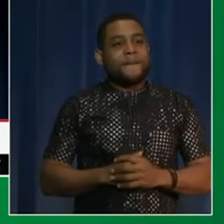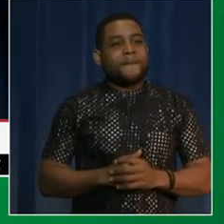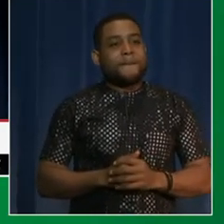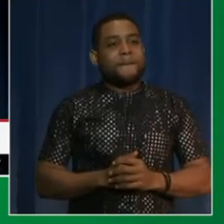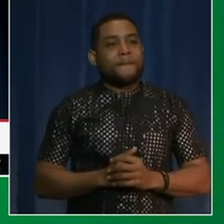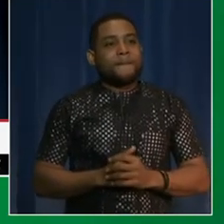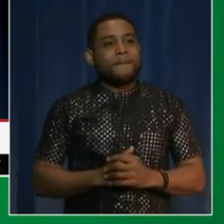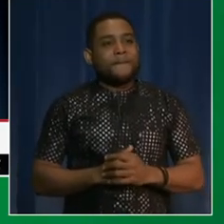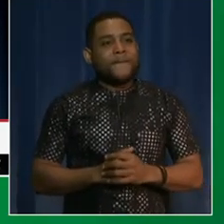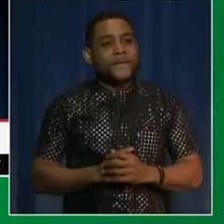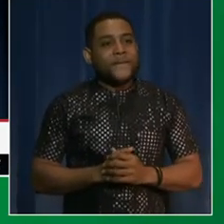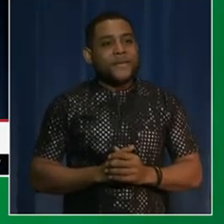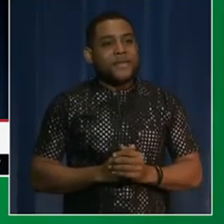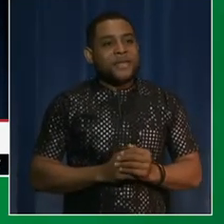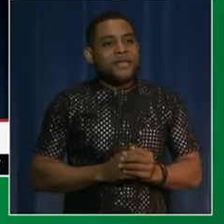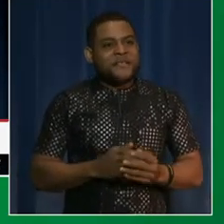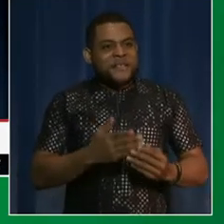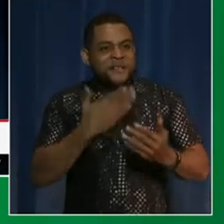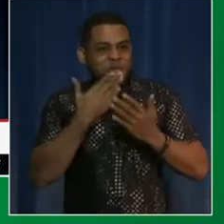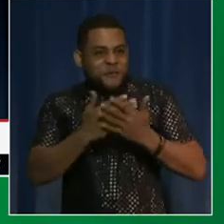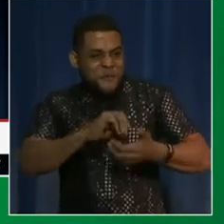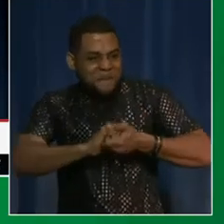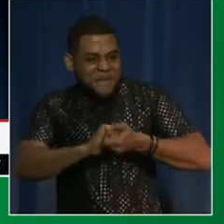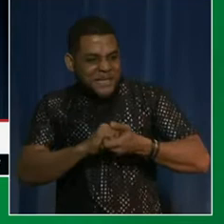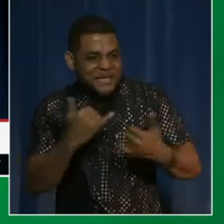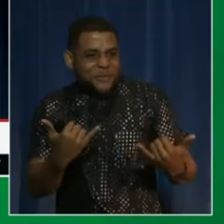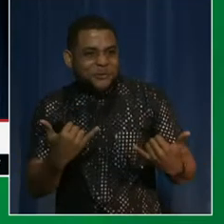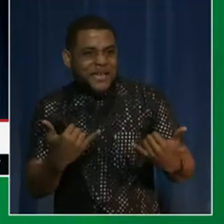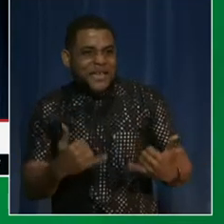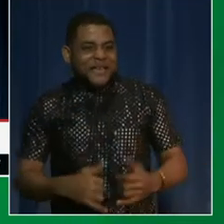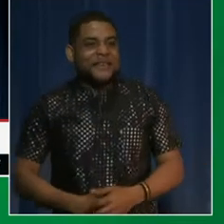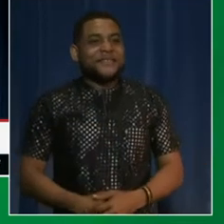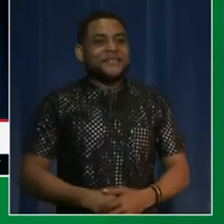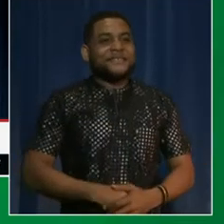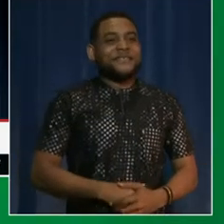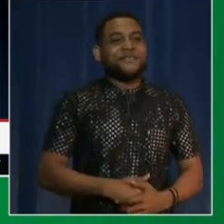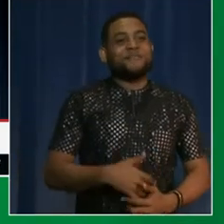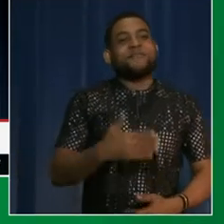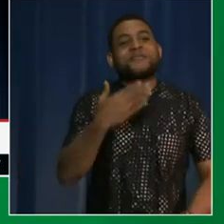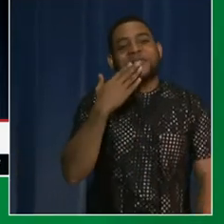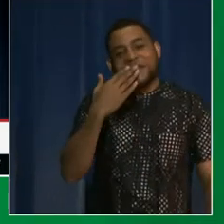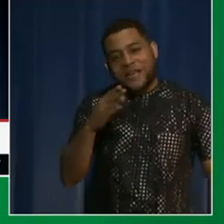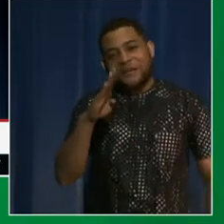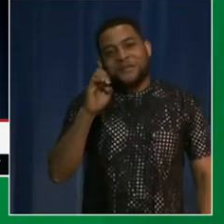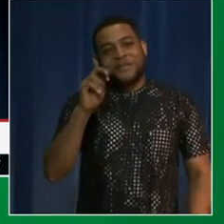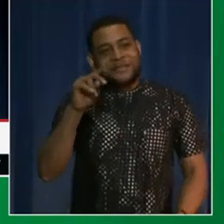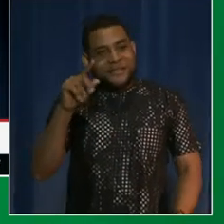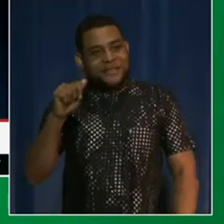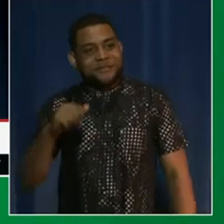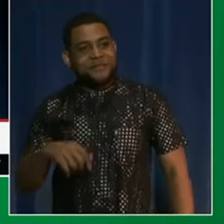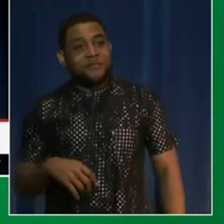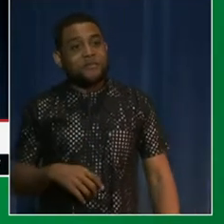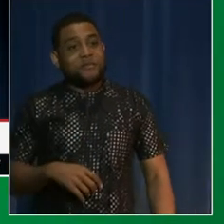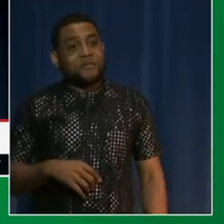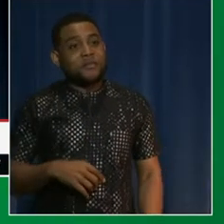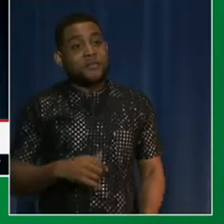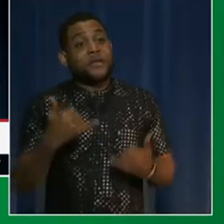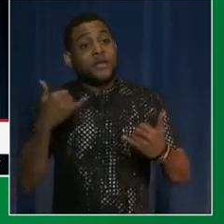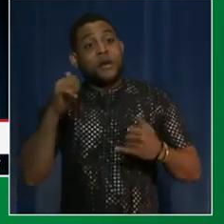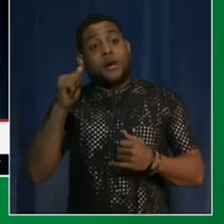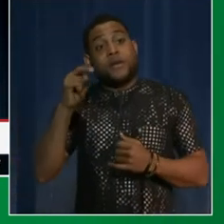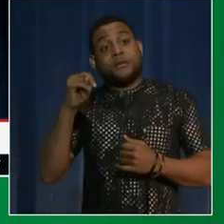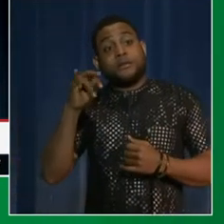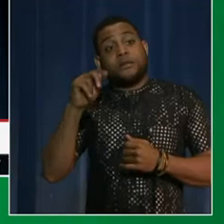We're good partners now. I caught that. Thanks, Brenda. Anita Cozart, Interim Director of the Office